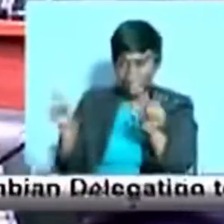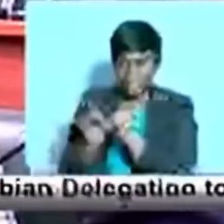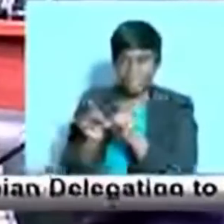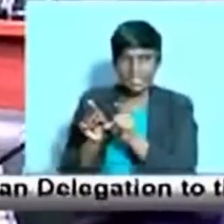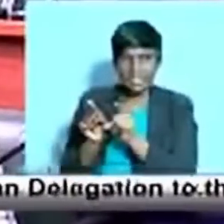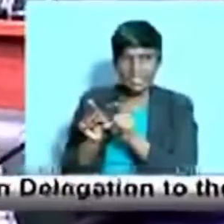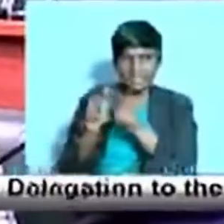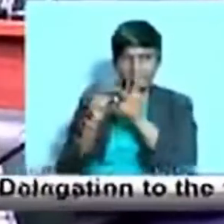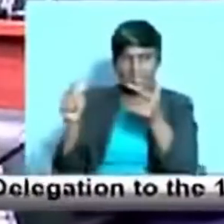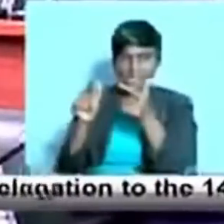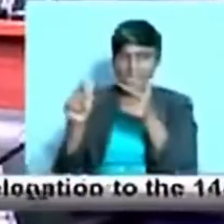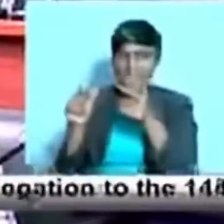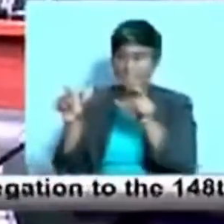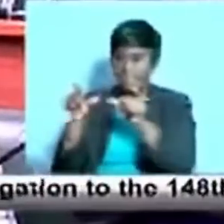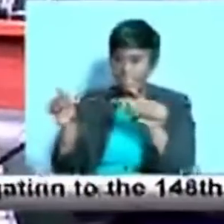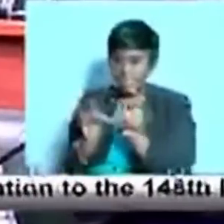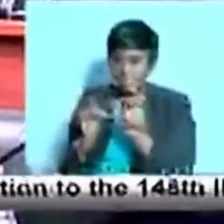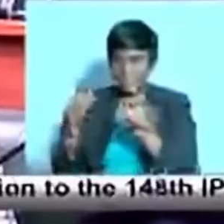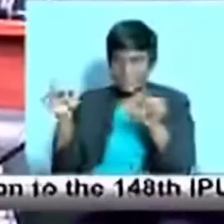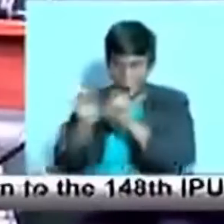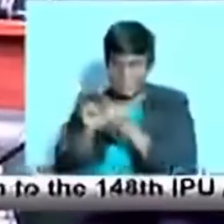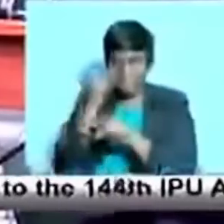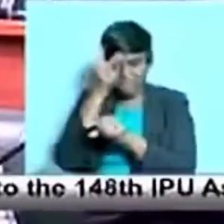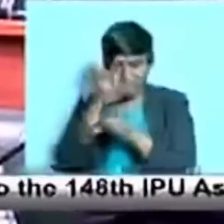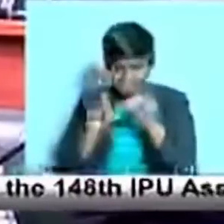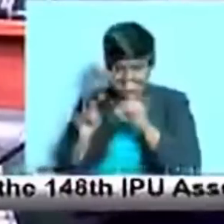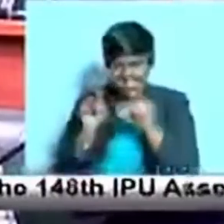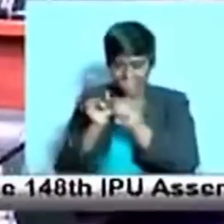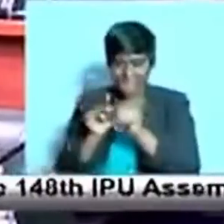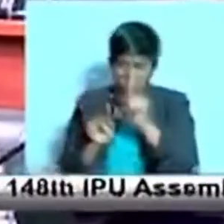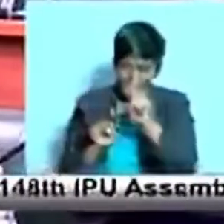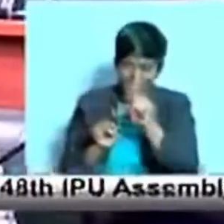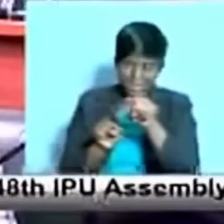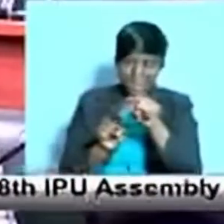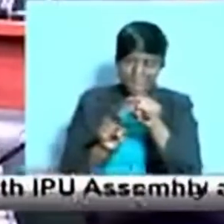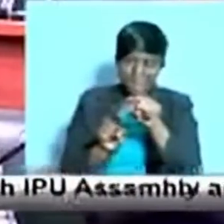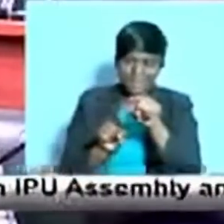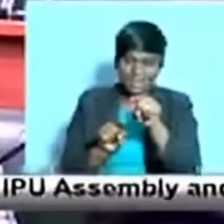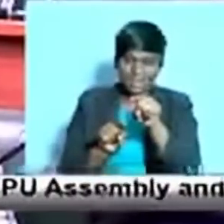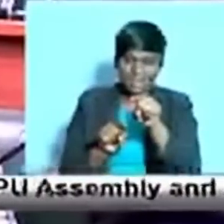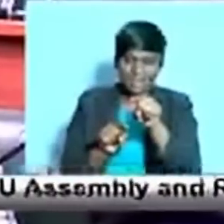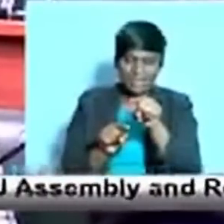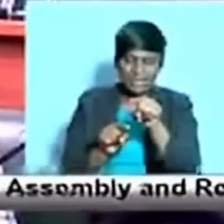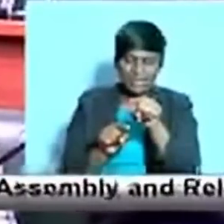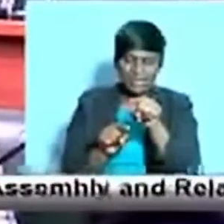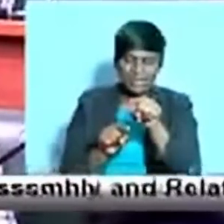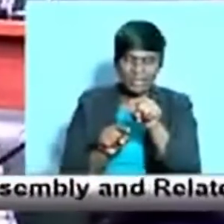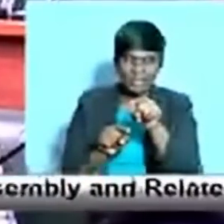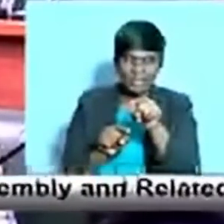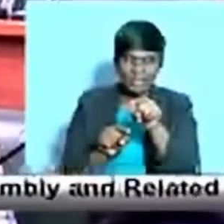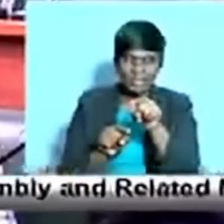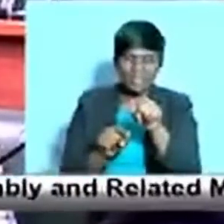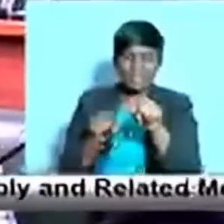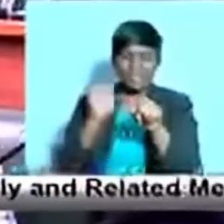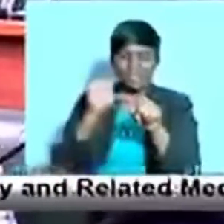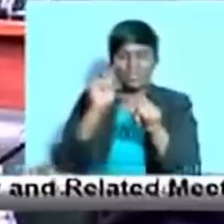to Great Lakes something, the same people, there's this, what do you call that, Commonwealth